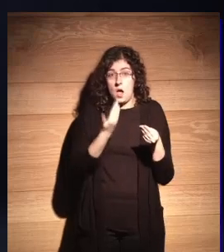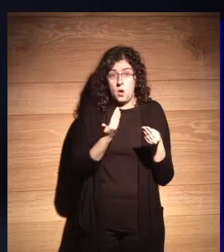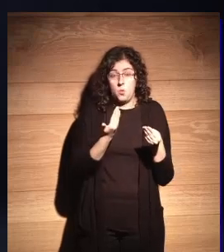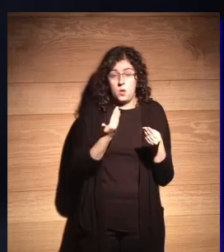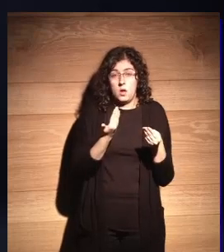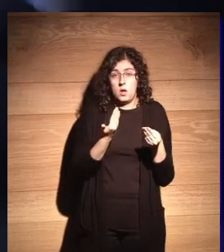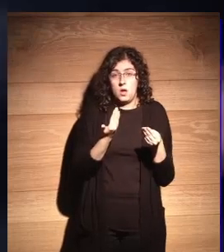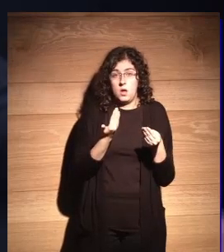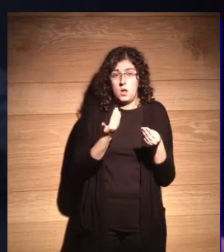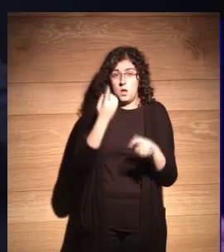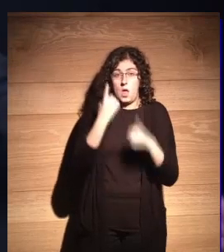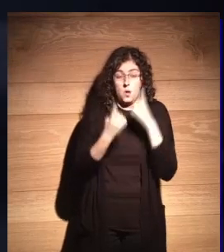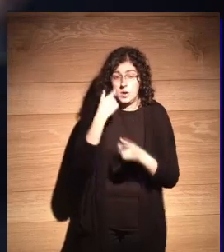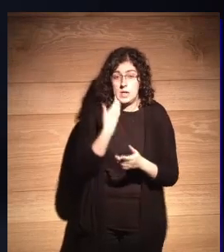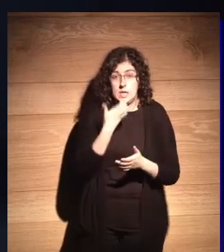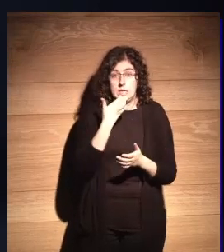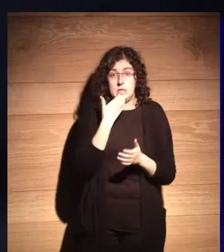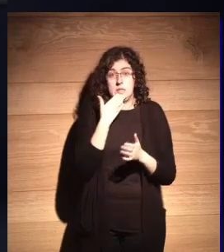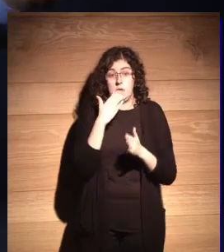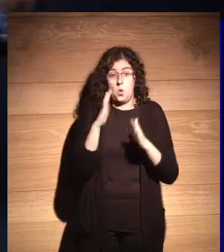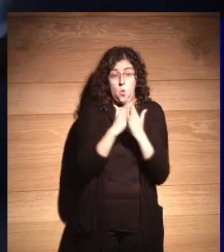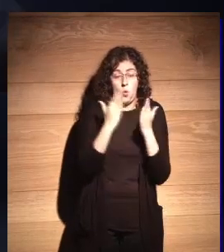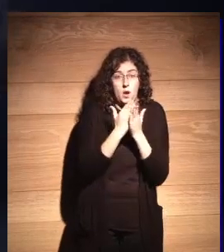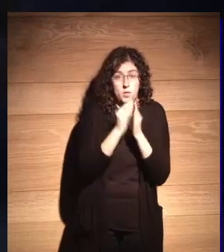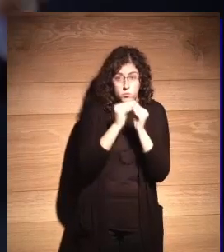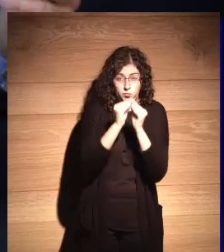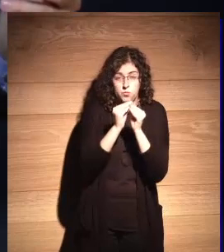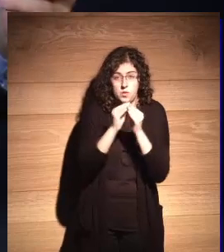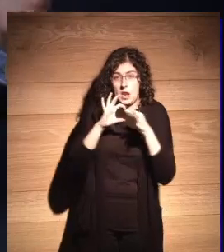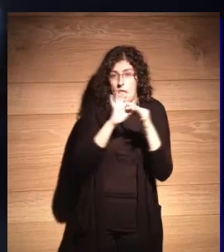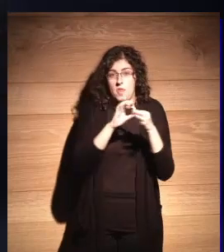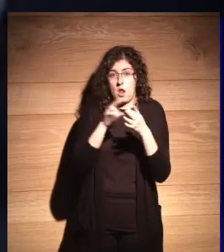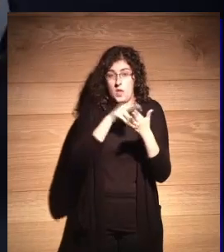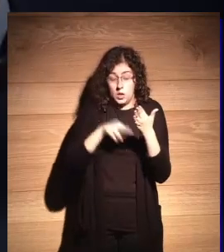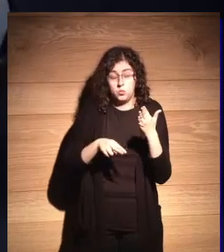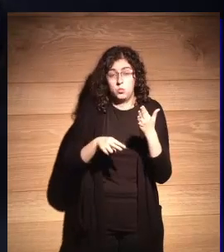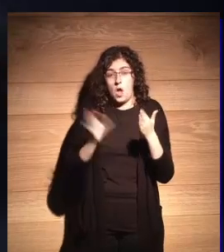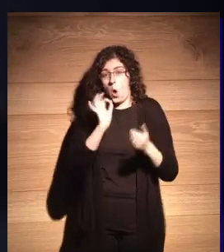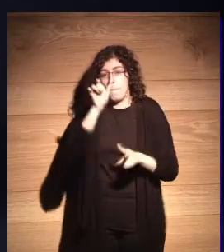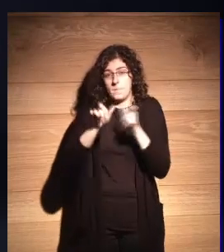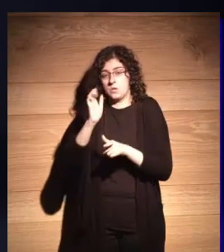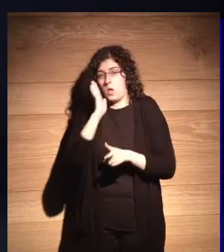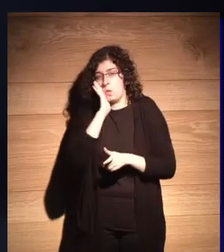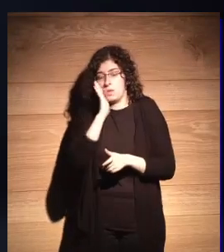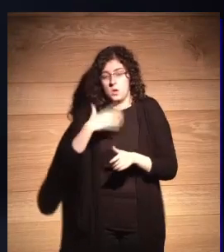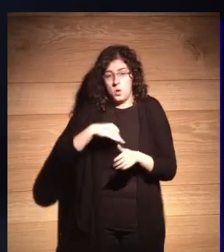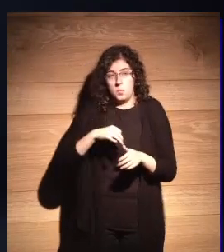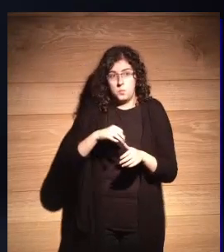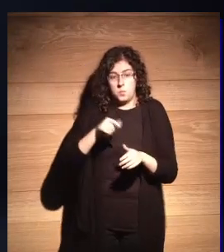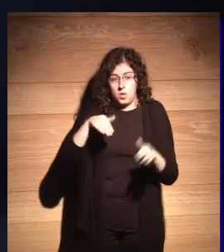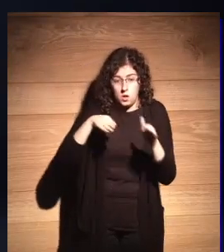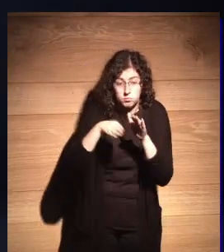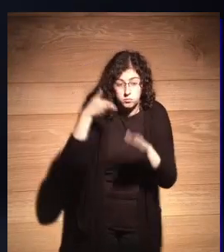a book on reading or as people sleeping, I can go back to the archive and find pictures which may not be